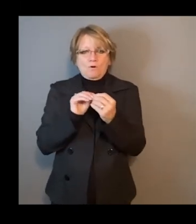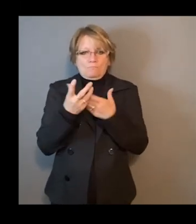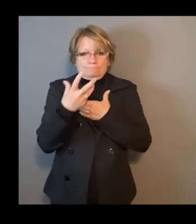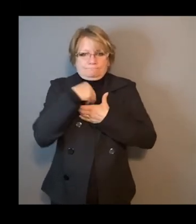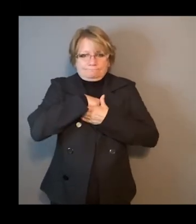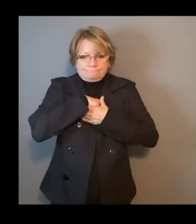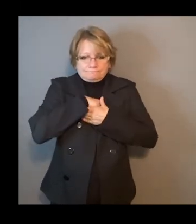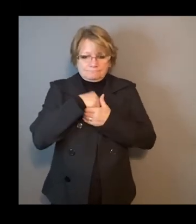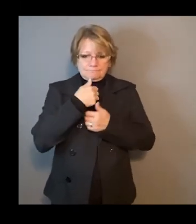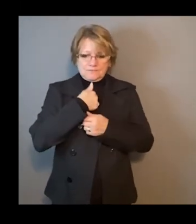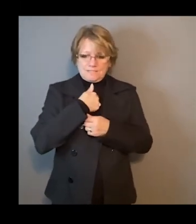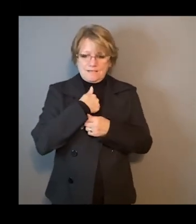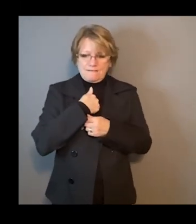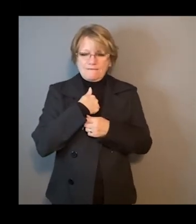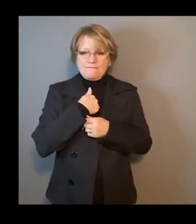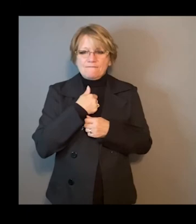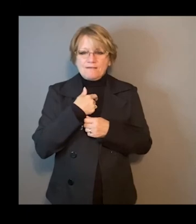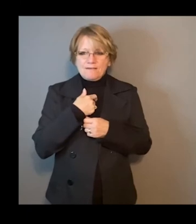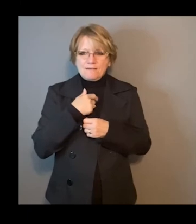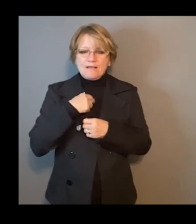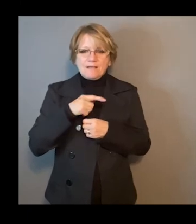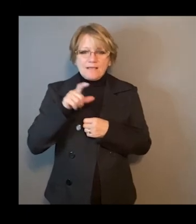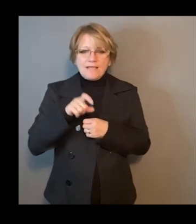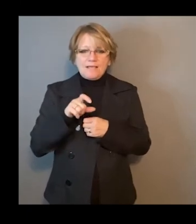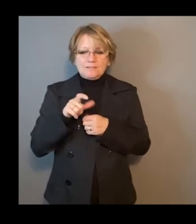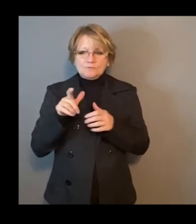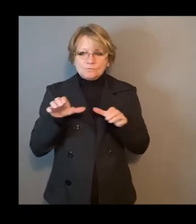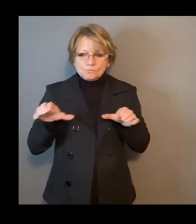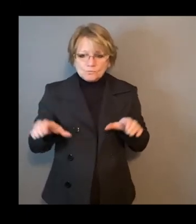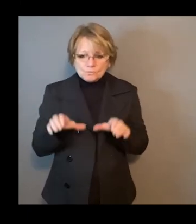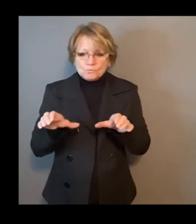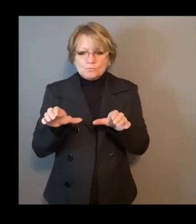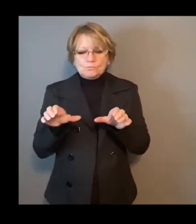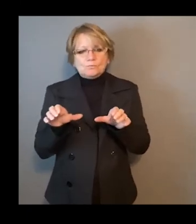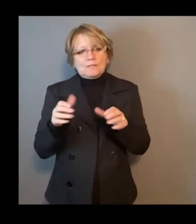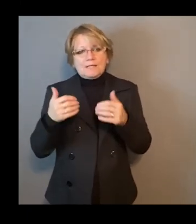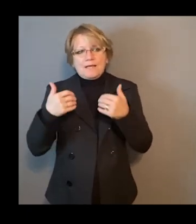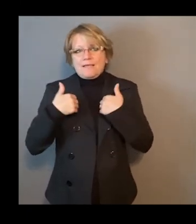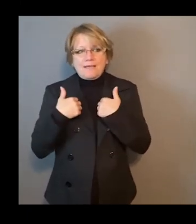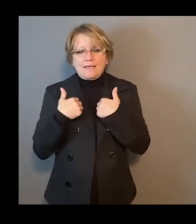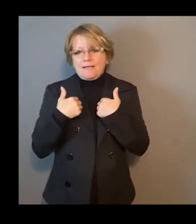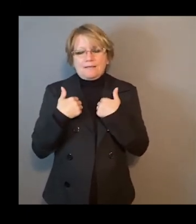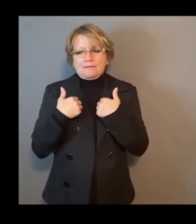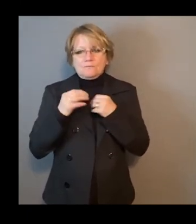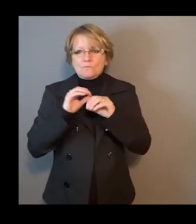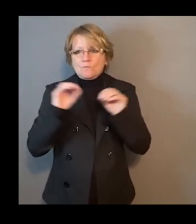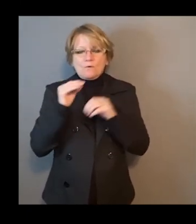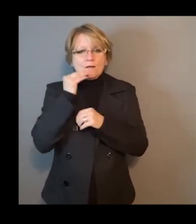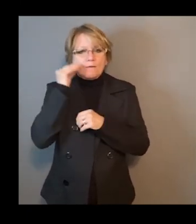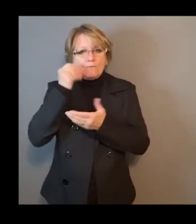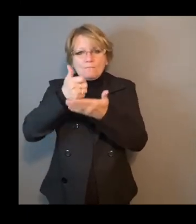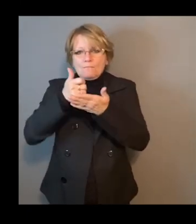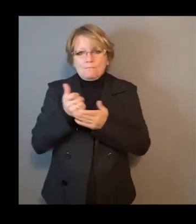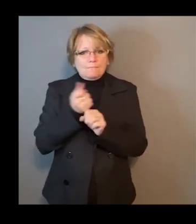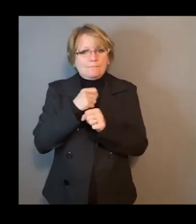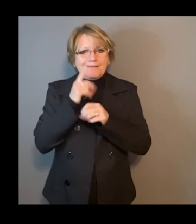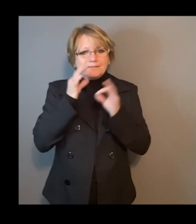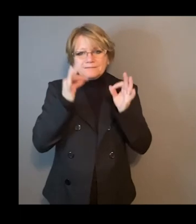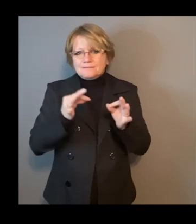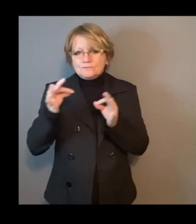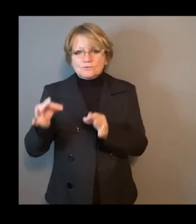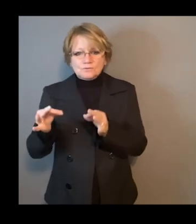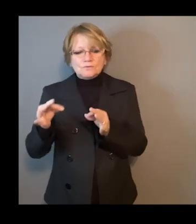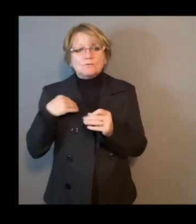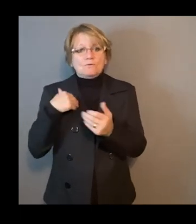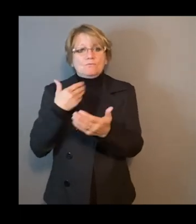go to college. And I had, you know, I had you and Phil that helped me make that decision. But I had nobody at home to help me make that decision, you know?